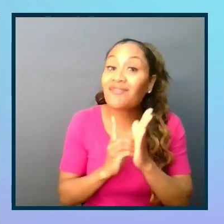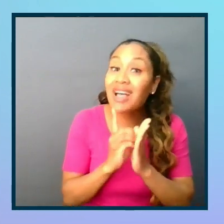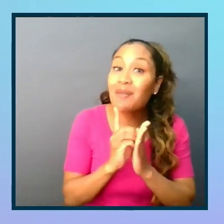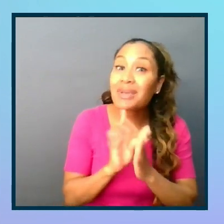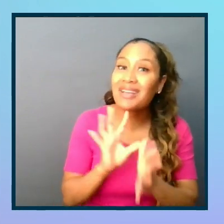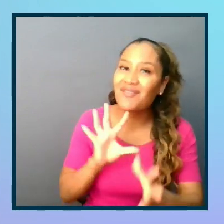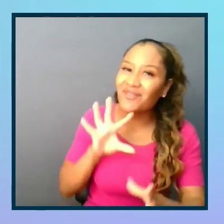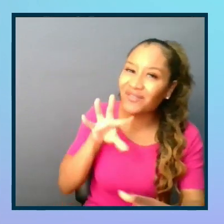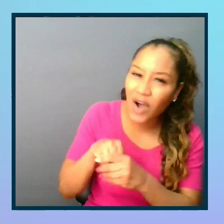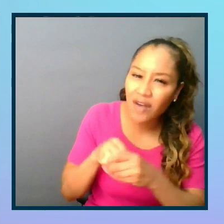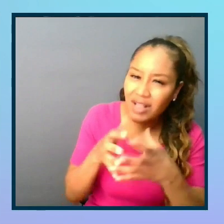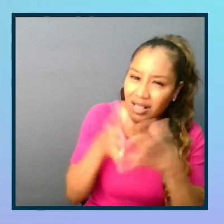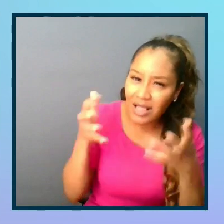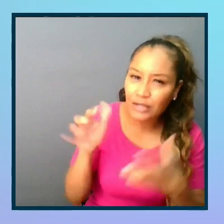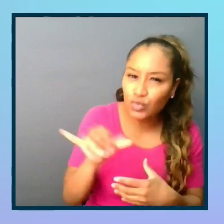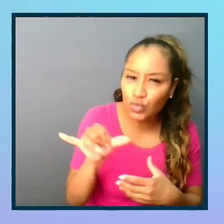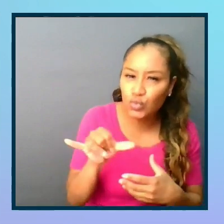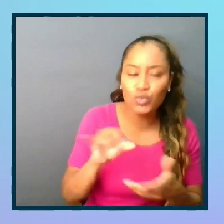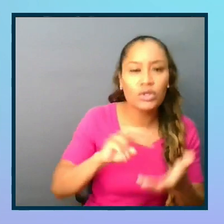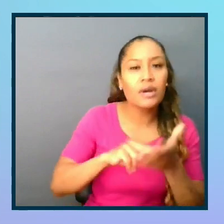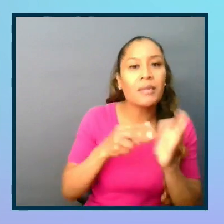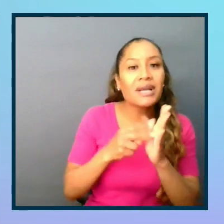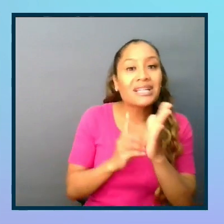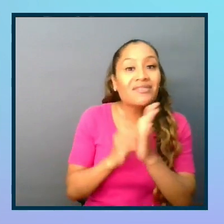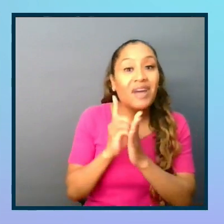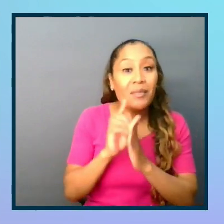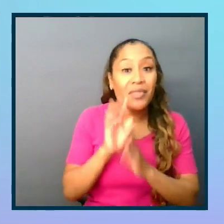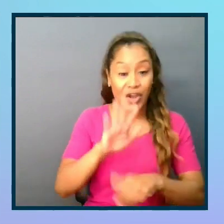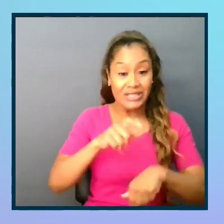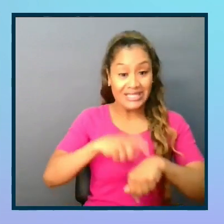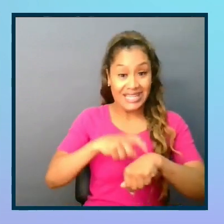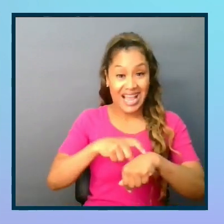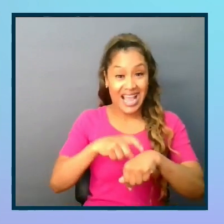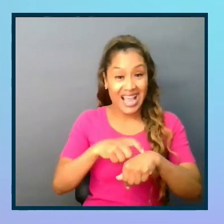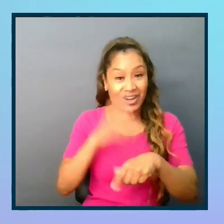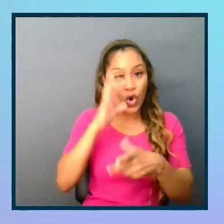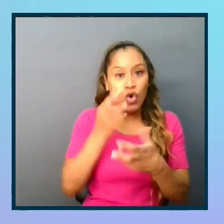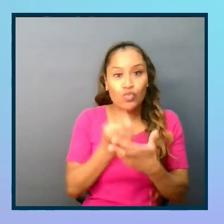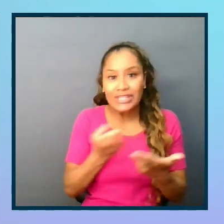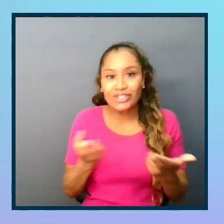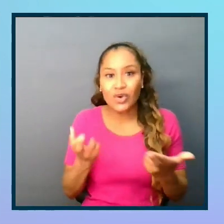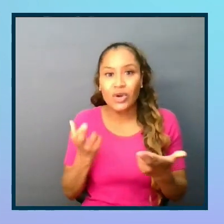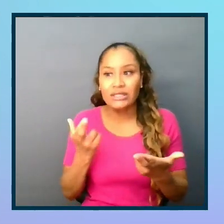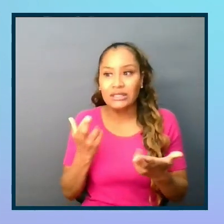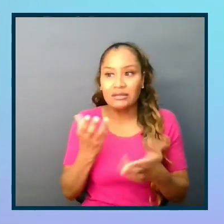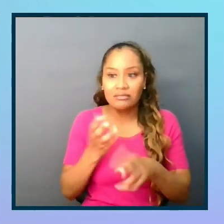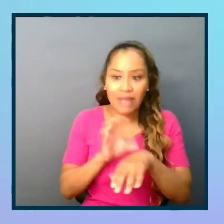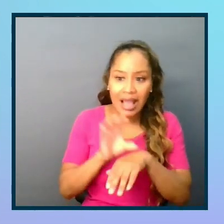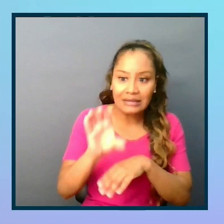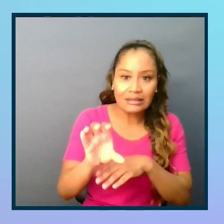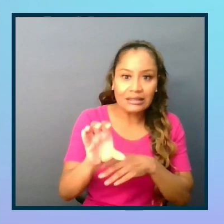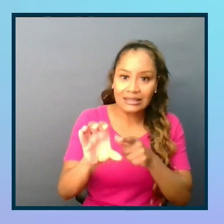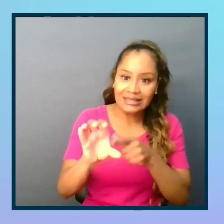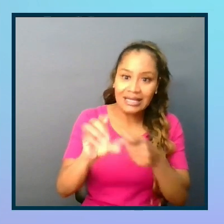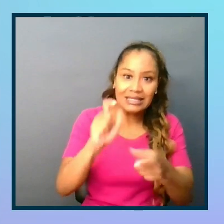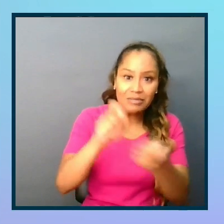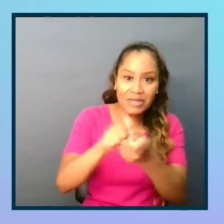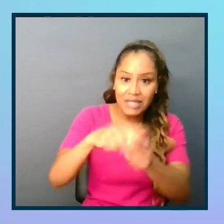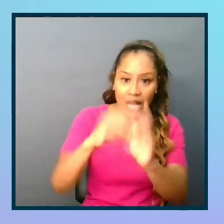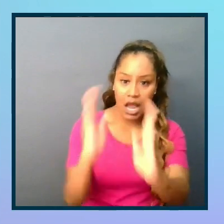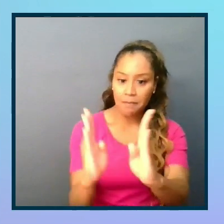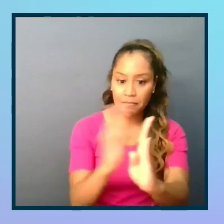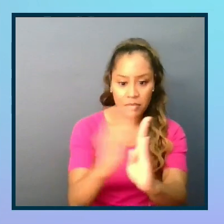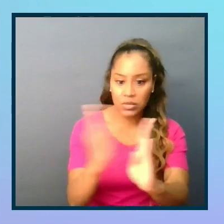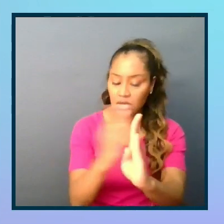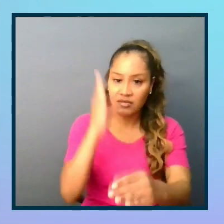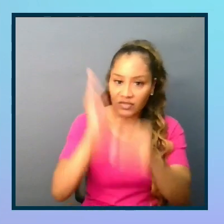also means in turn that development's time, if you think about that resource and allocated, they are given specific time to be able to do that. I